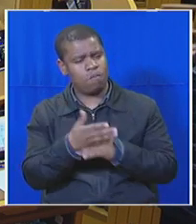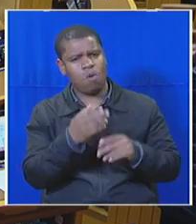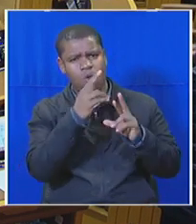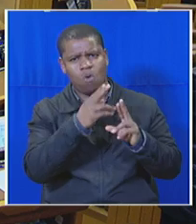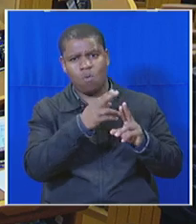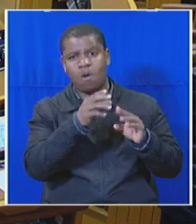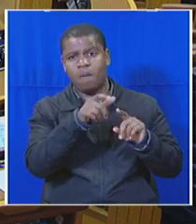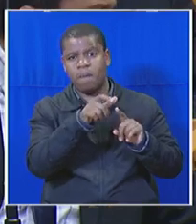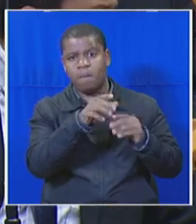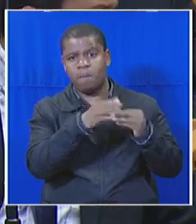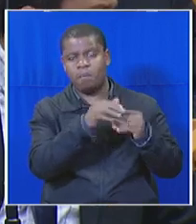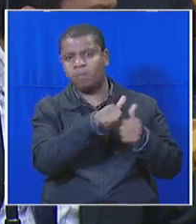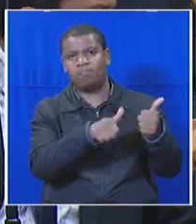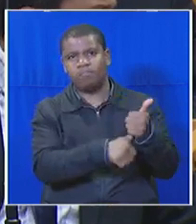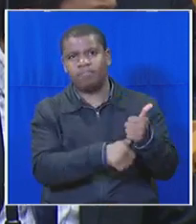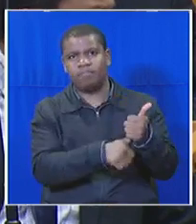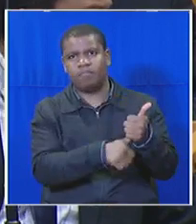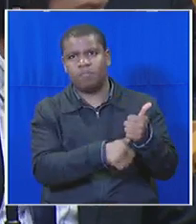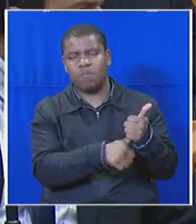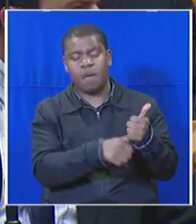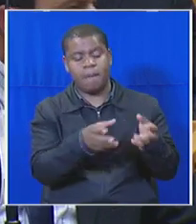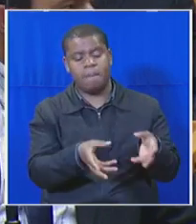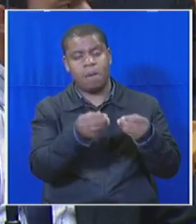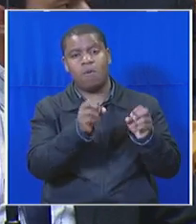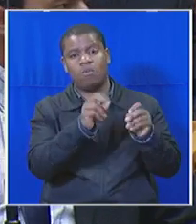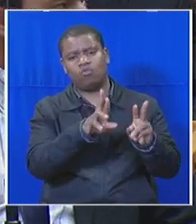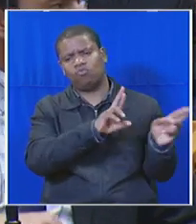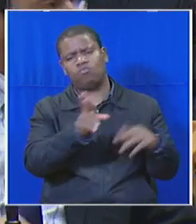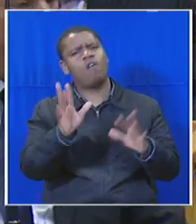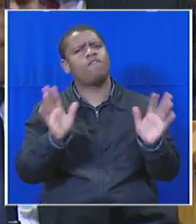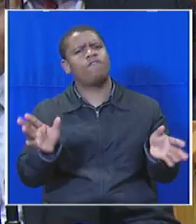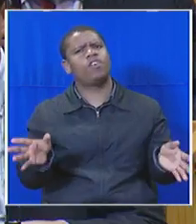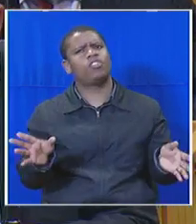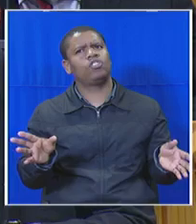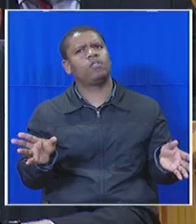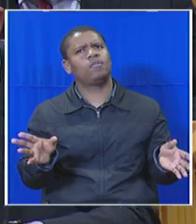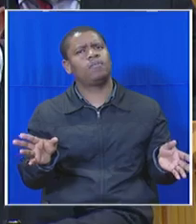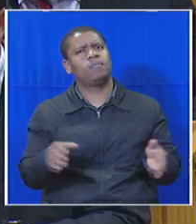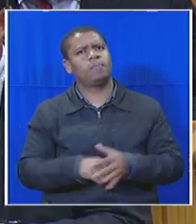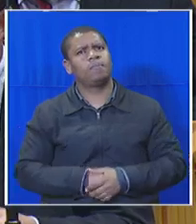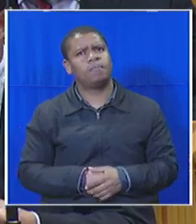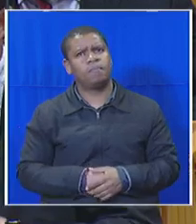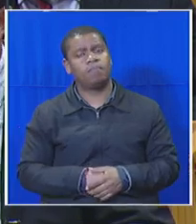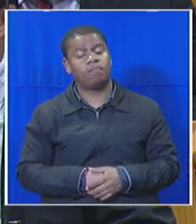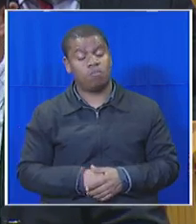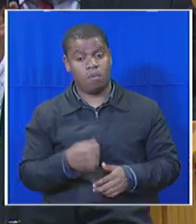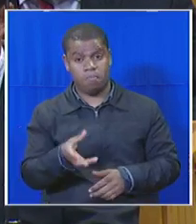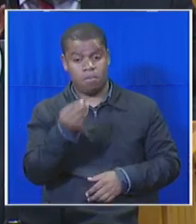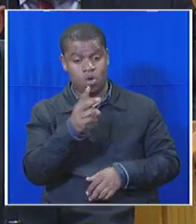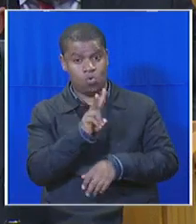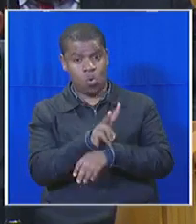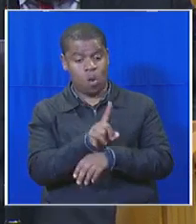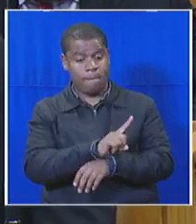had Deputy Minister, sorry, has had an opportunity to respond. How are you going to? She has 2 minutes, according to